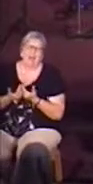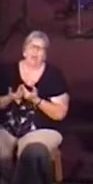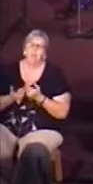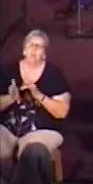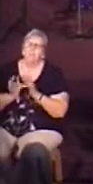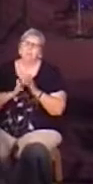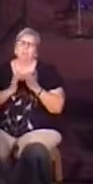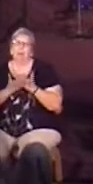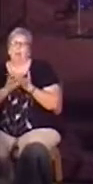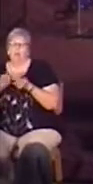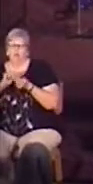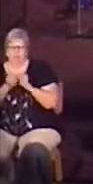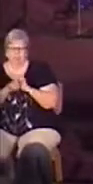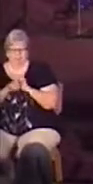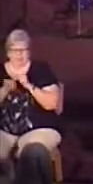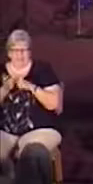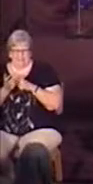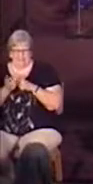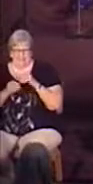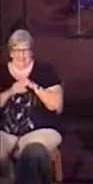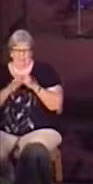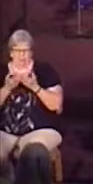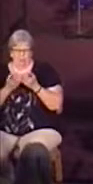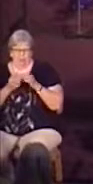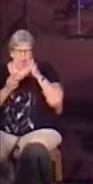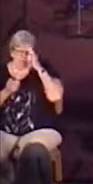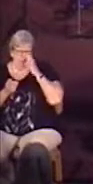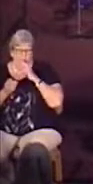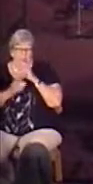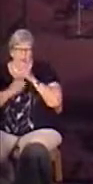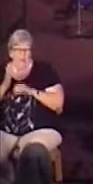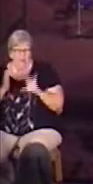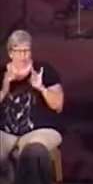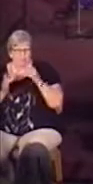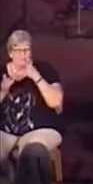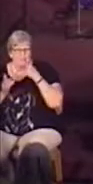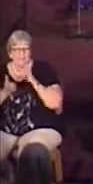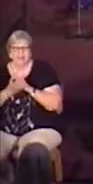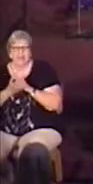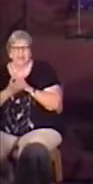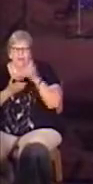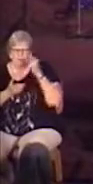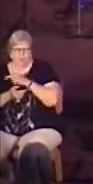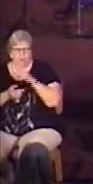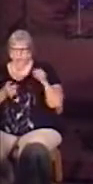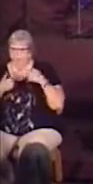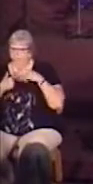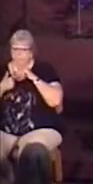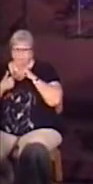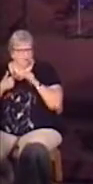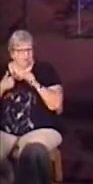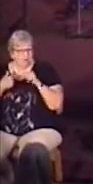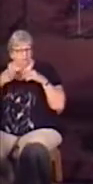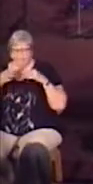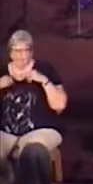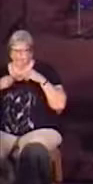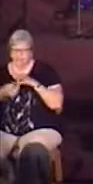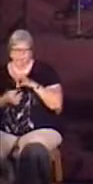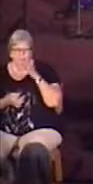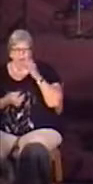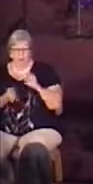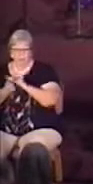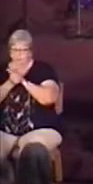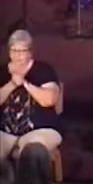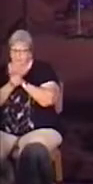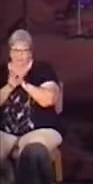the Bible translates this. In the book of Romans, chapter 8, it says that, for you have not received the spirit of slavery